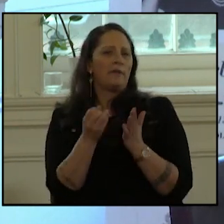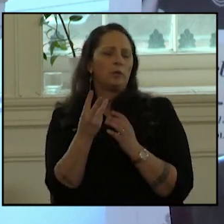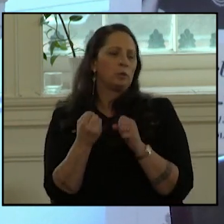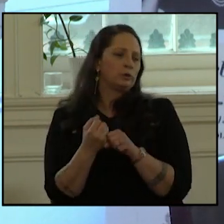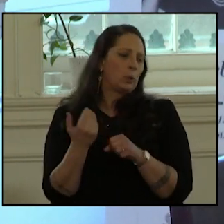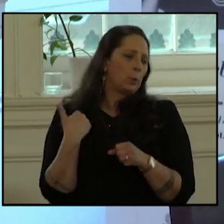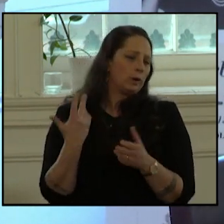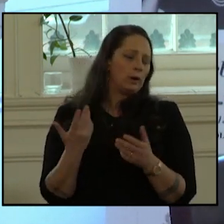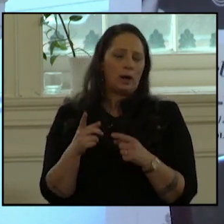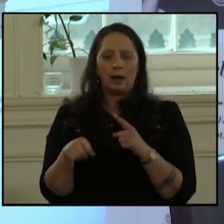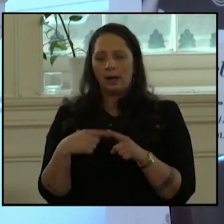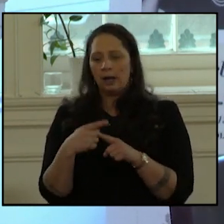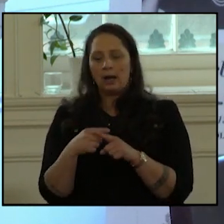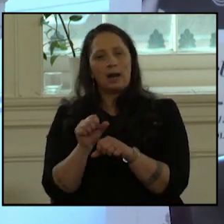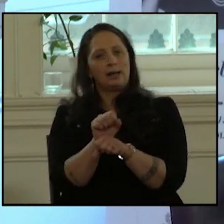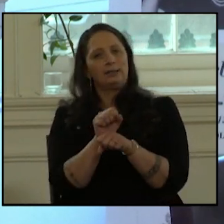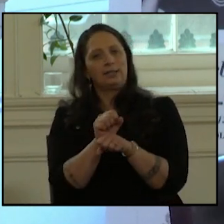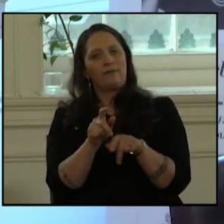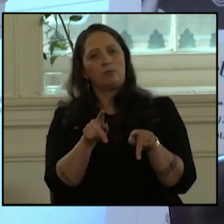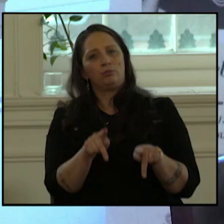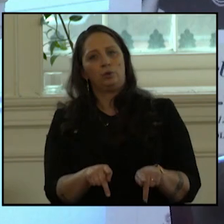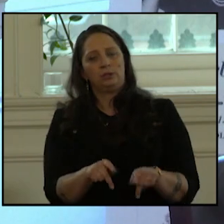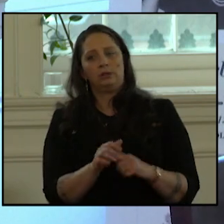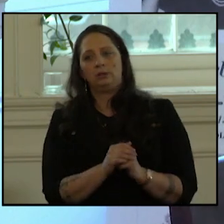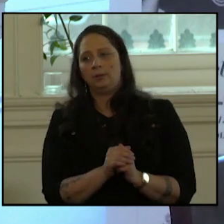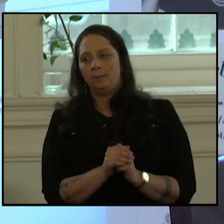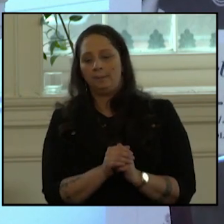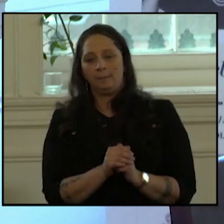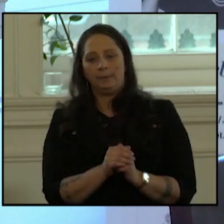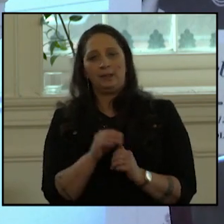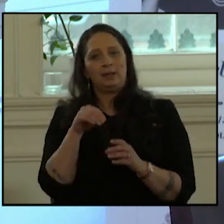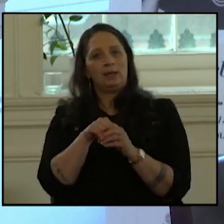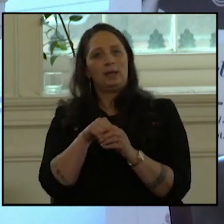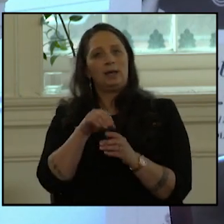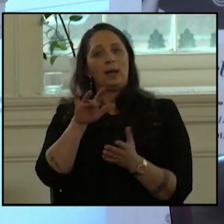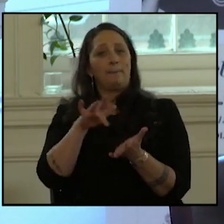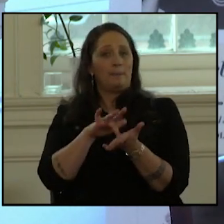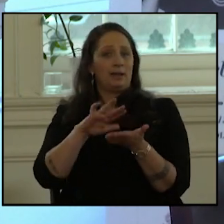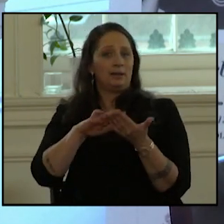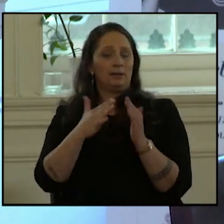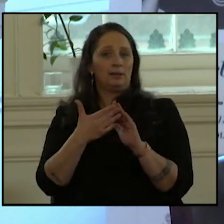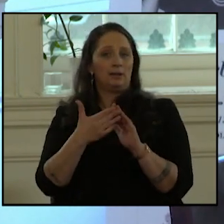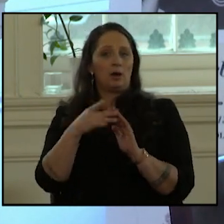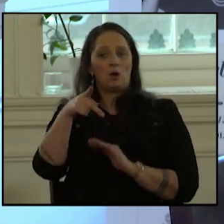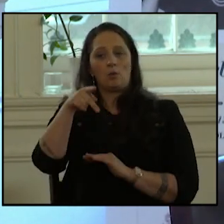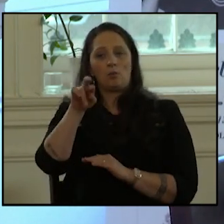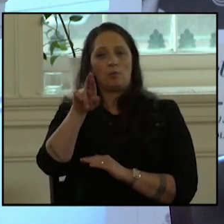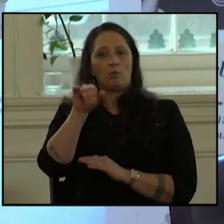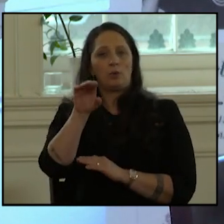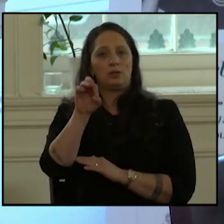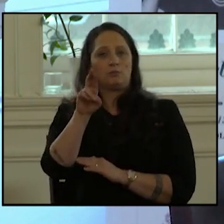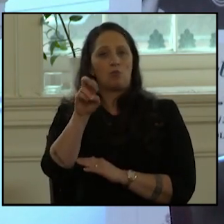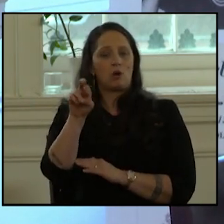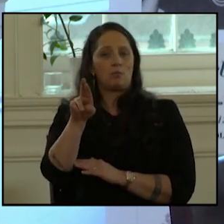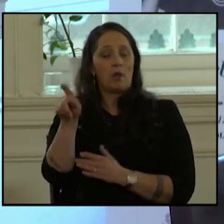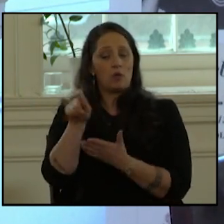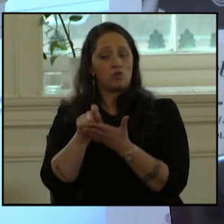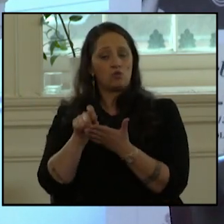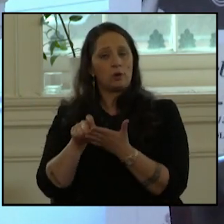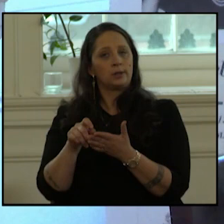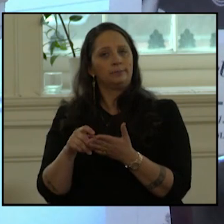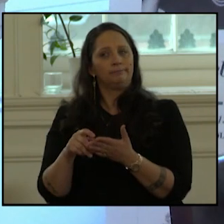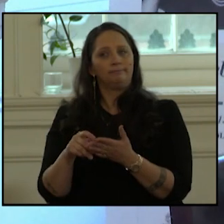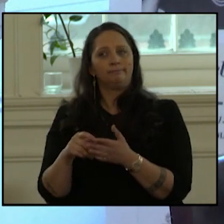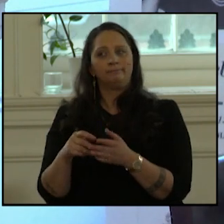ago about an enslaved person in Middletown by the name of Prince Mortimer. And the writer talked